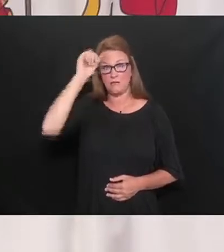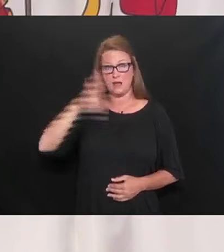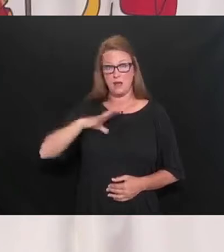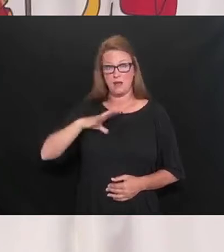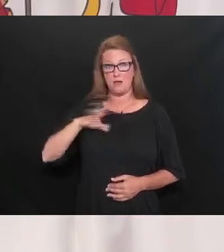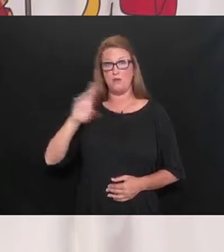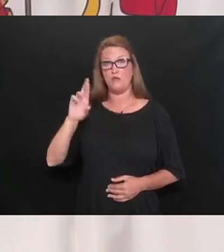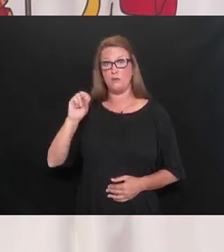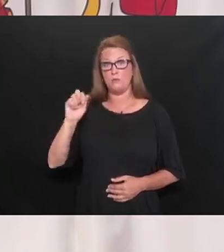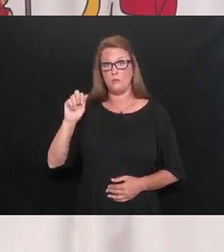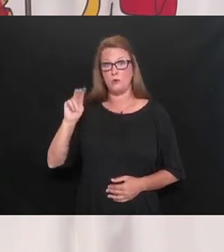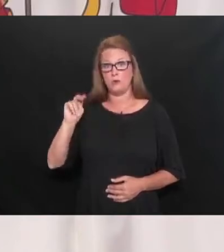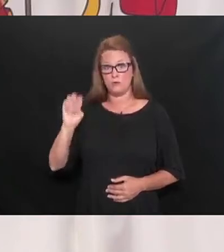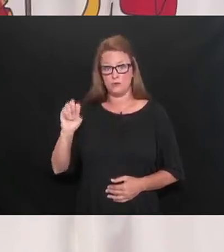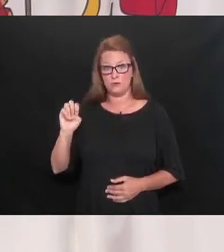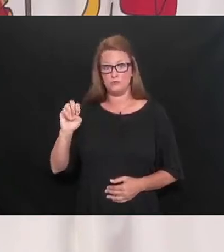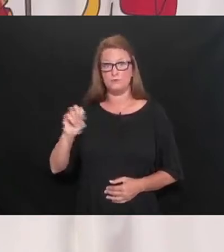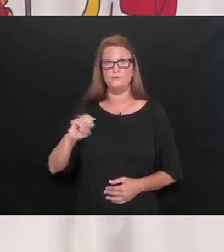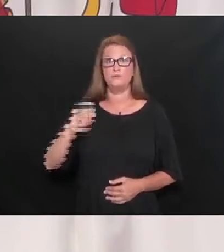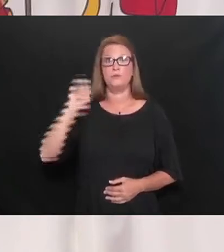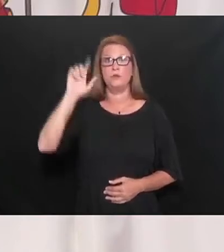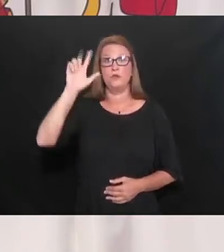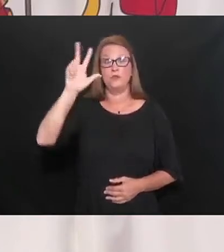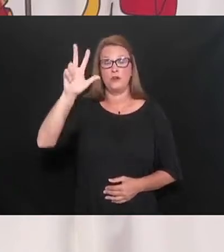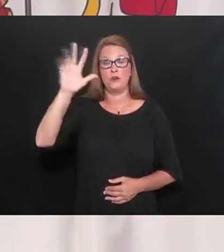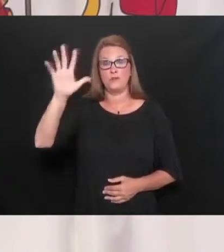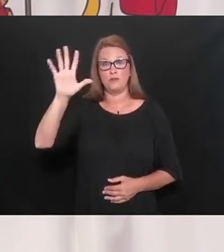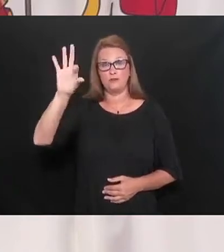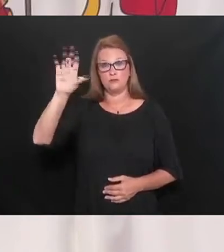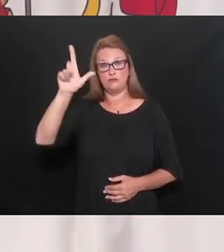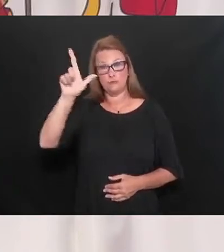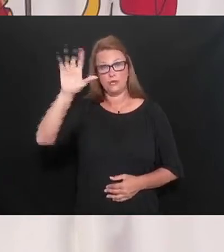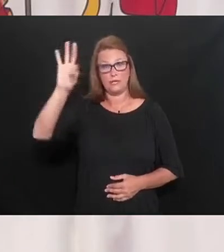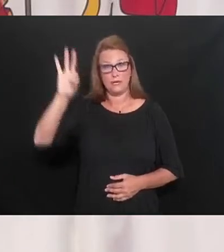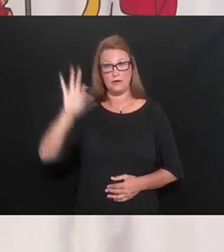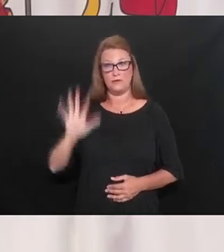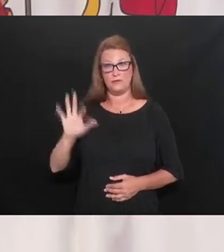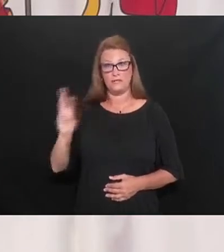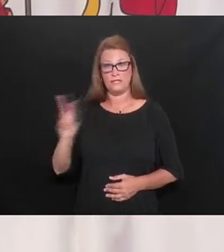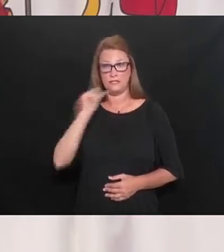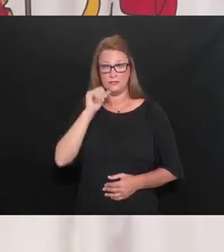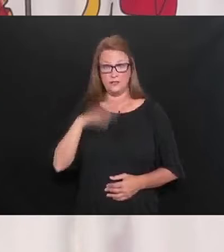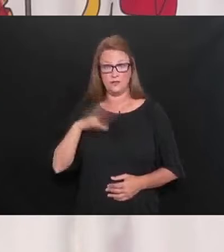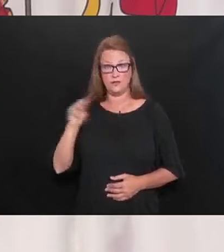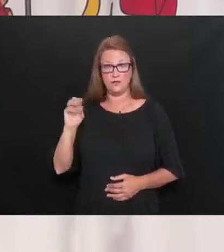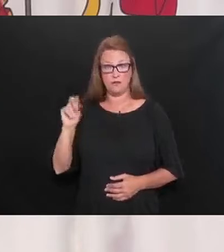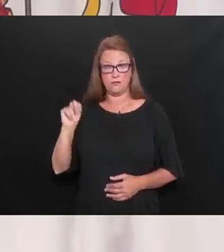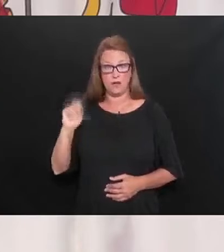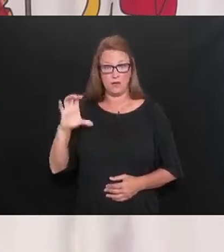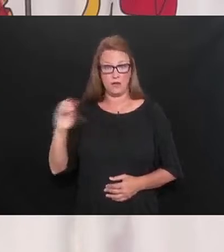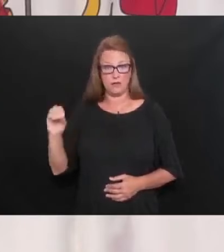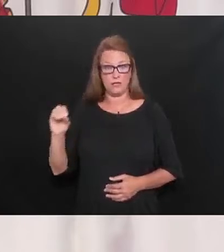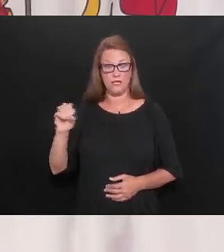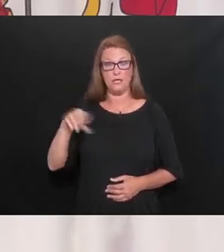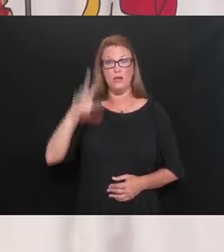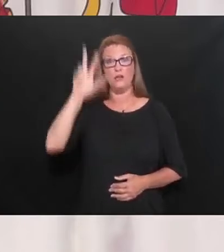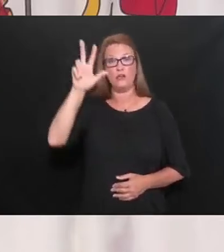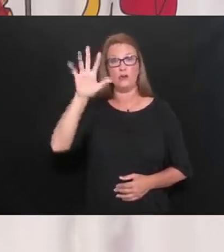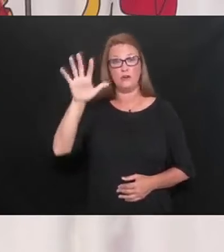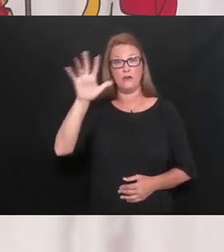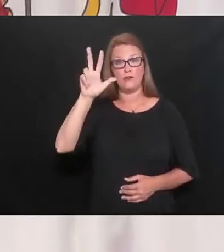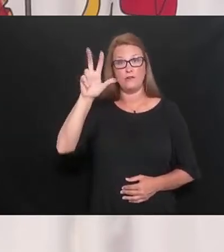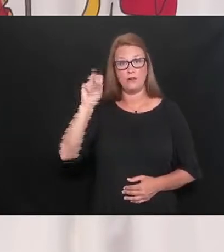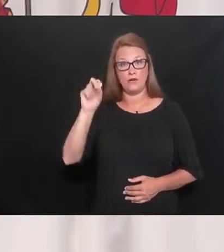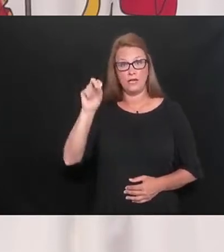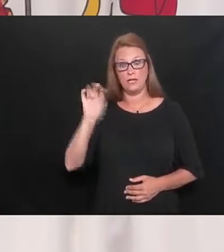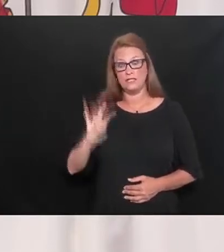County. The 3,529th death, a 56-year-old female from Monongahela County. The 3,530th death,